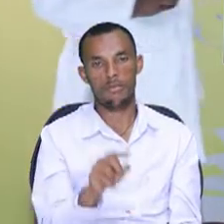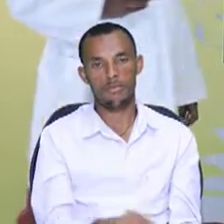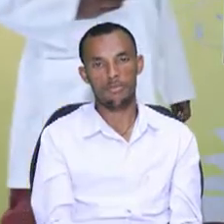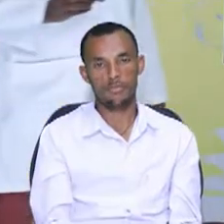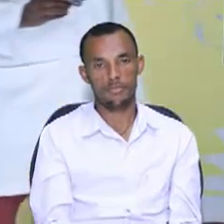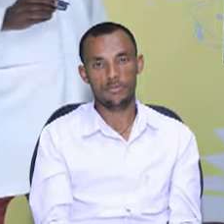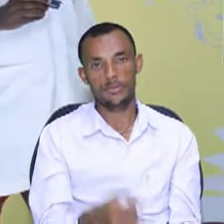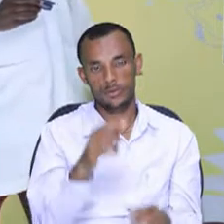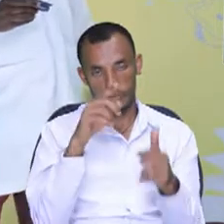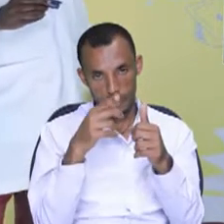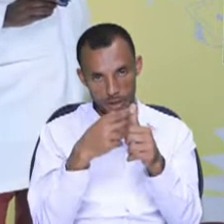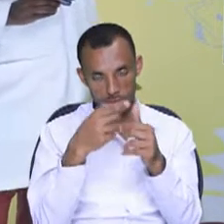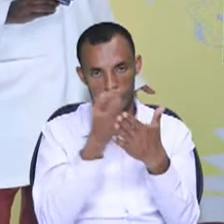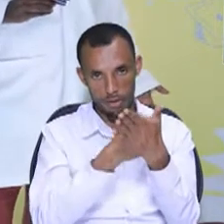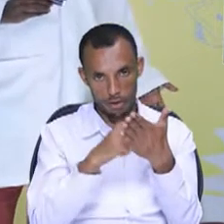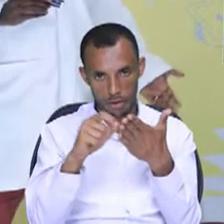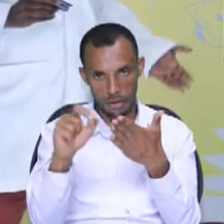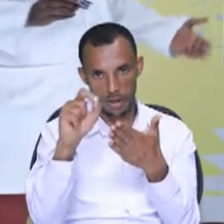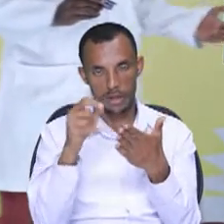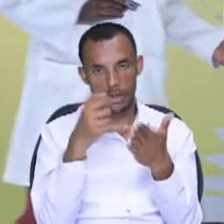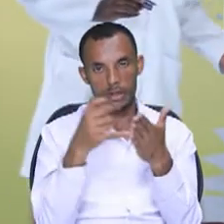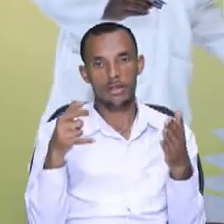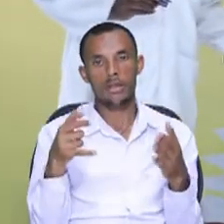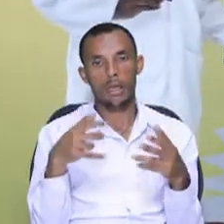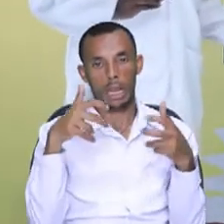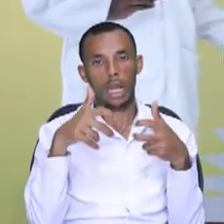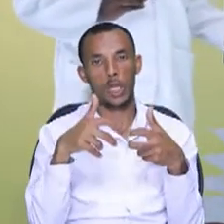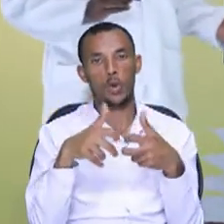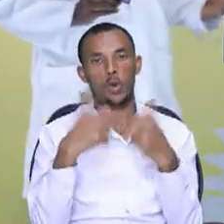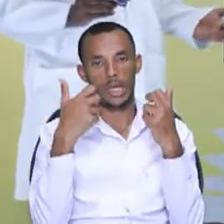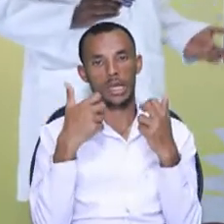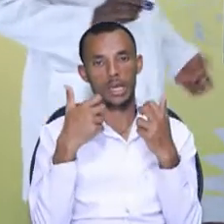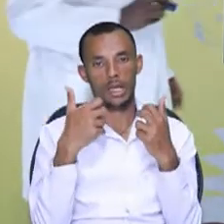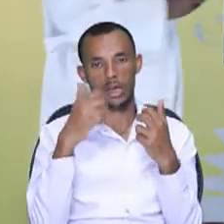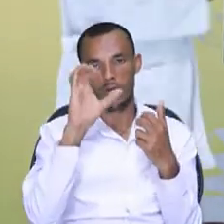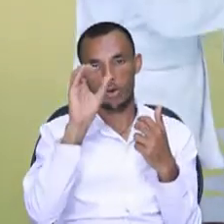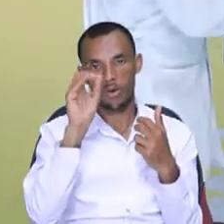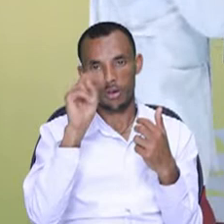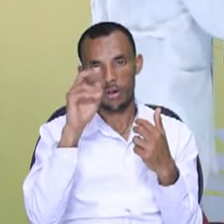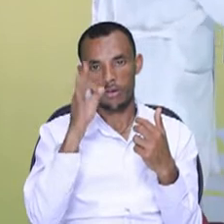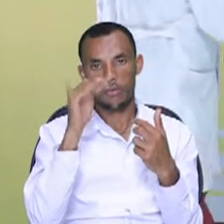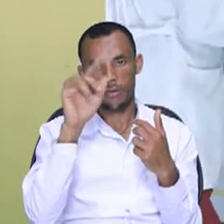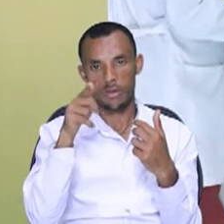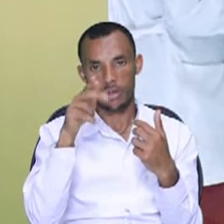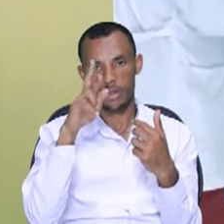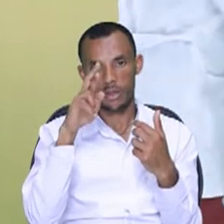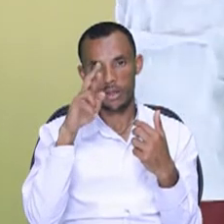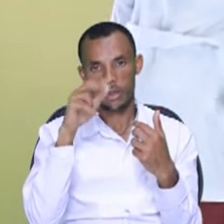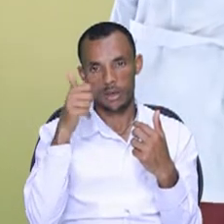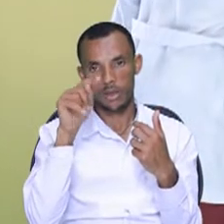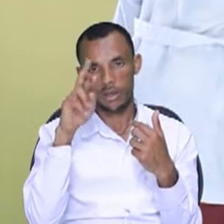11. So first write its electronic configuration of sodium. So its